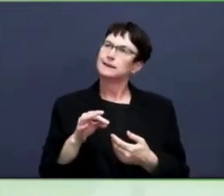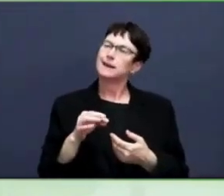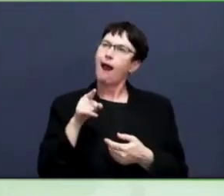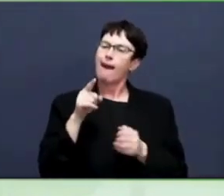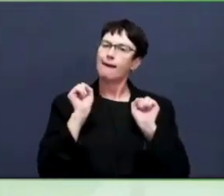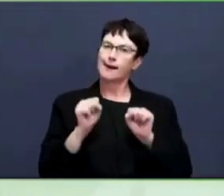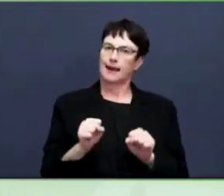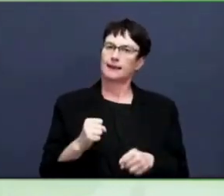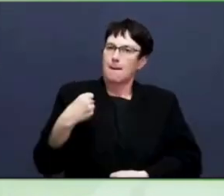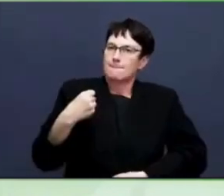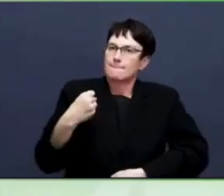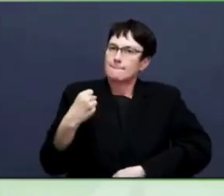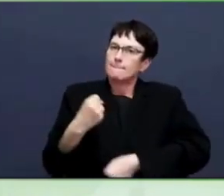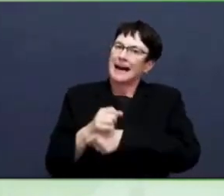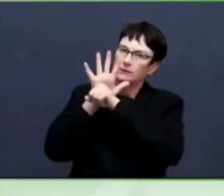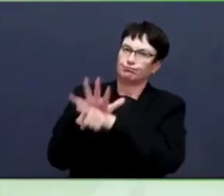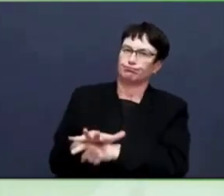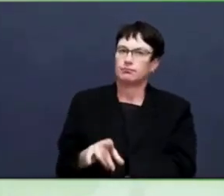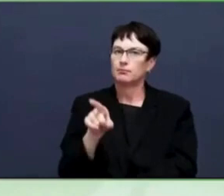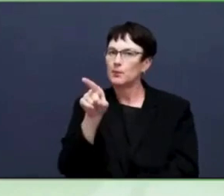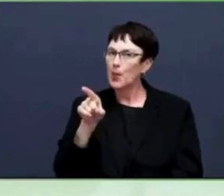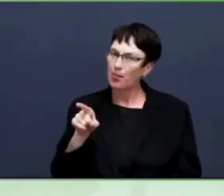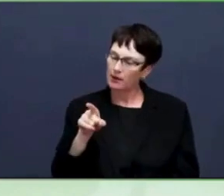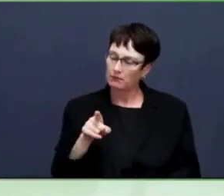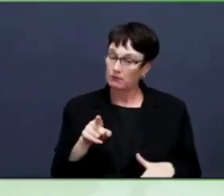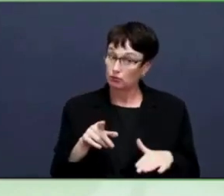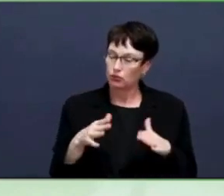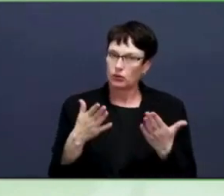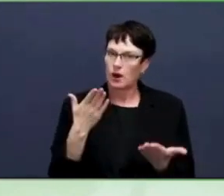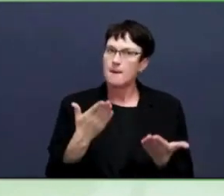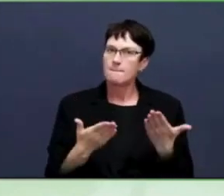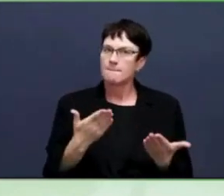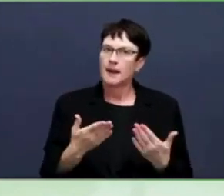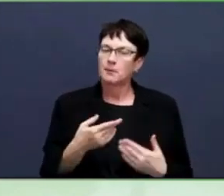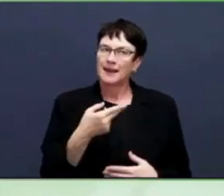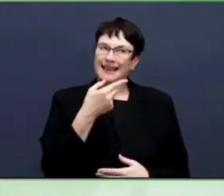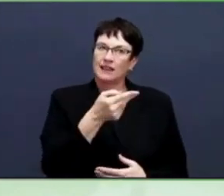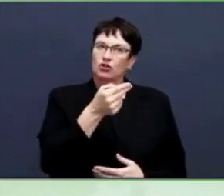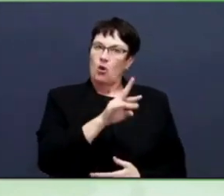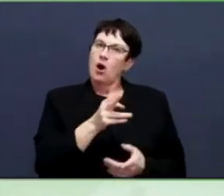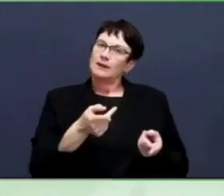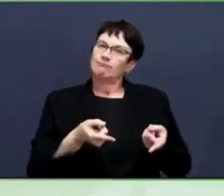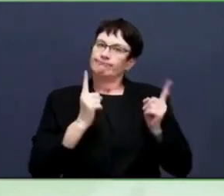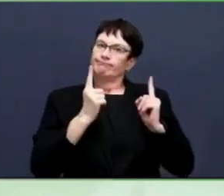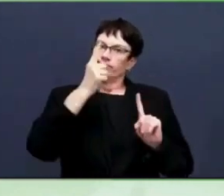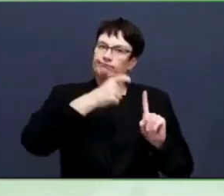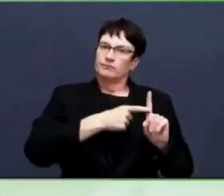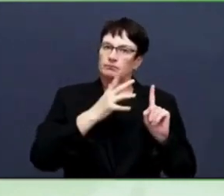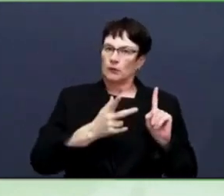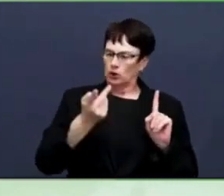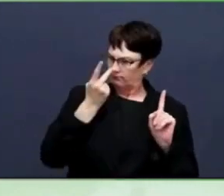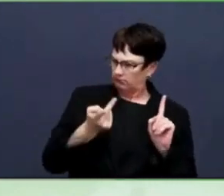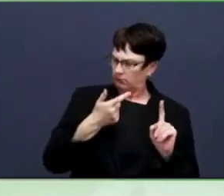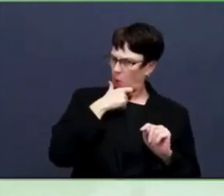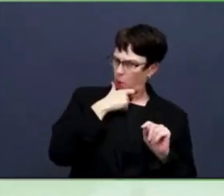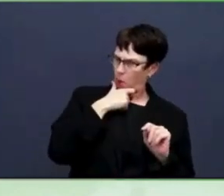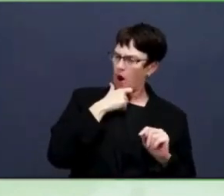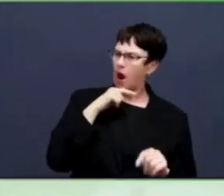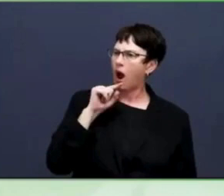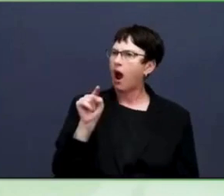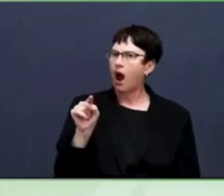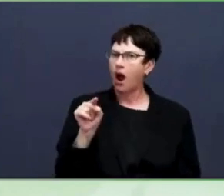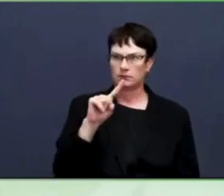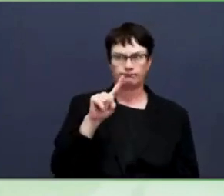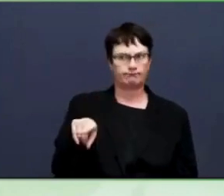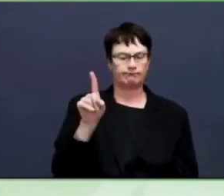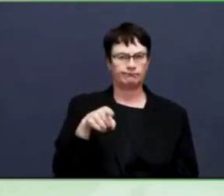a quick check to see why are none of these HR tools actually addressing the needs of, what did you call